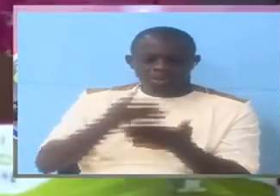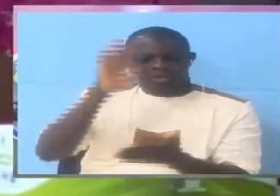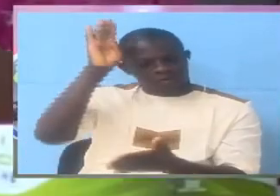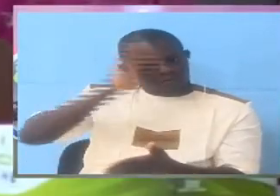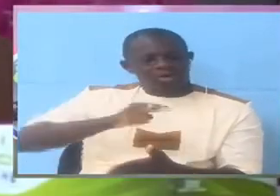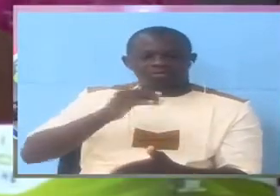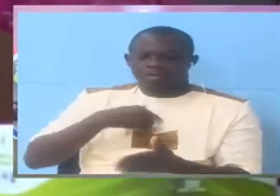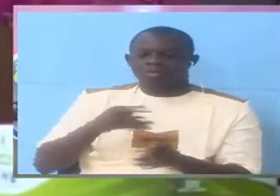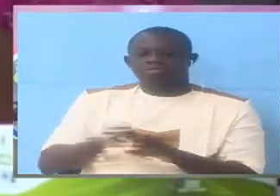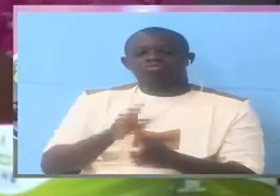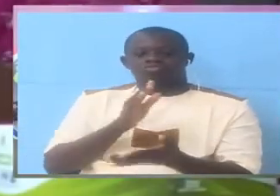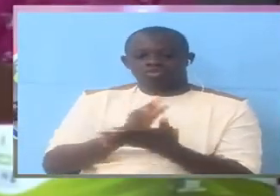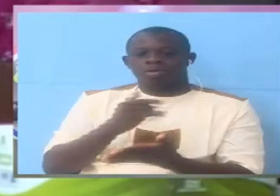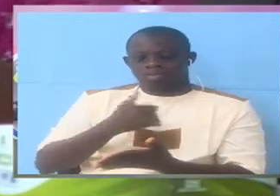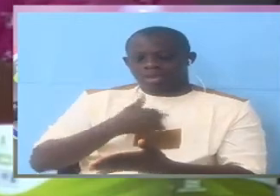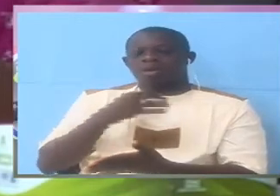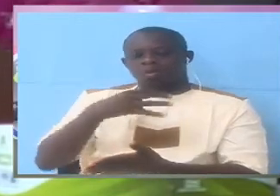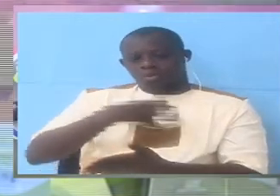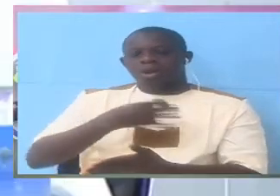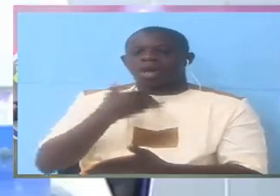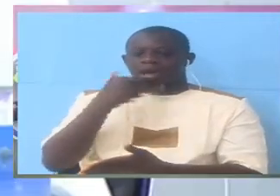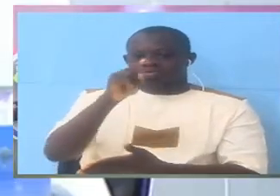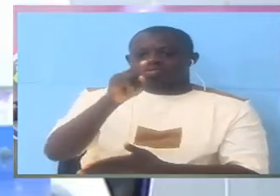rude man.